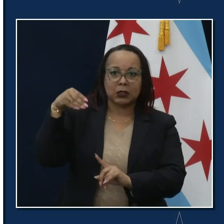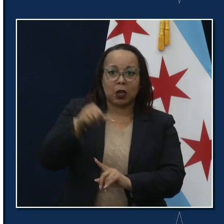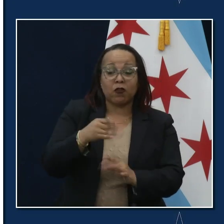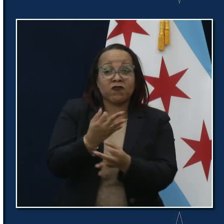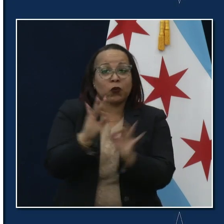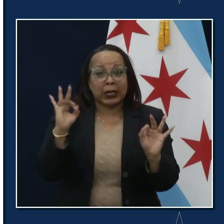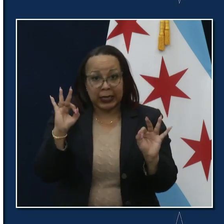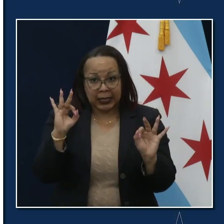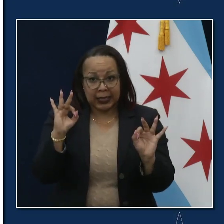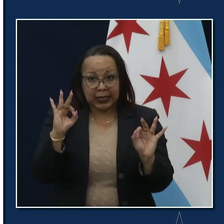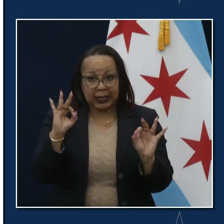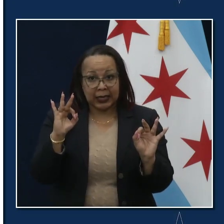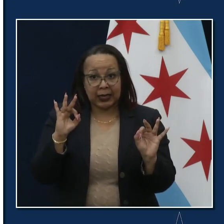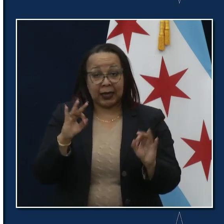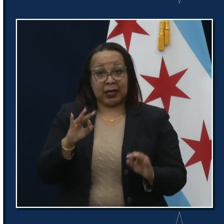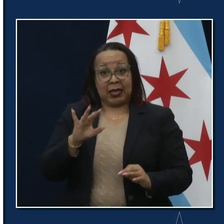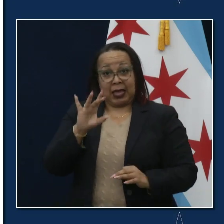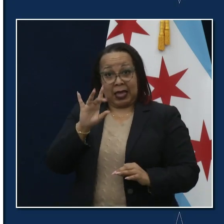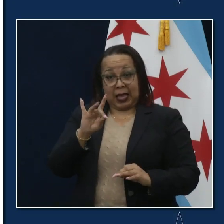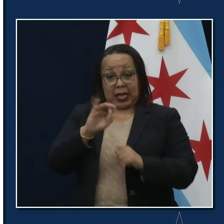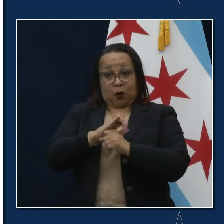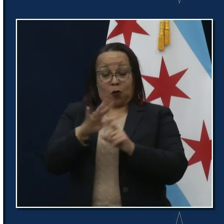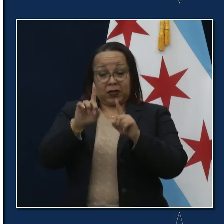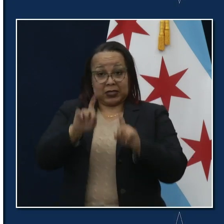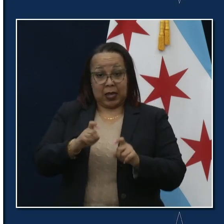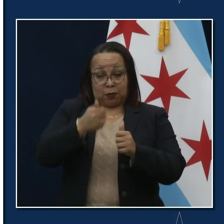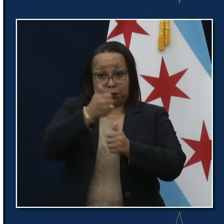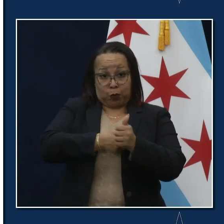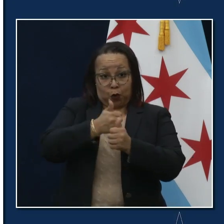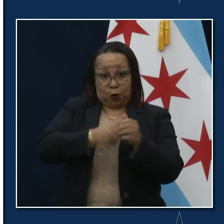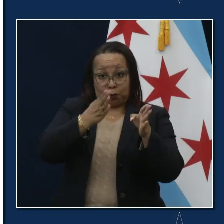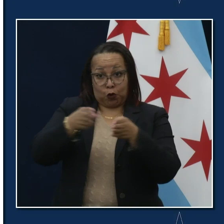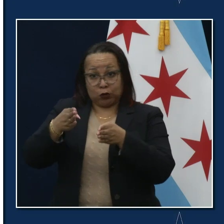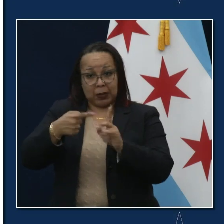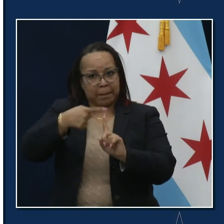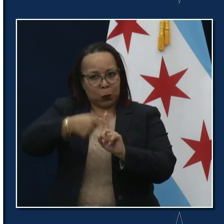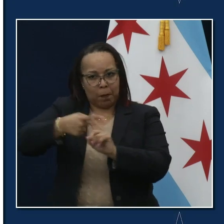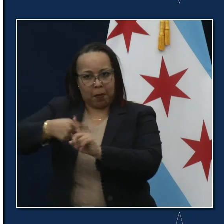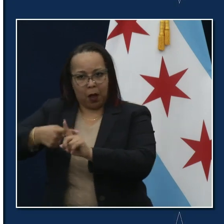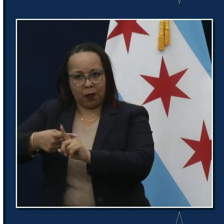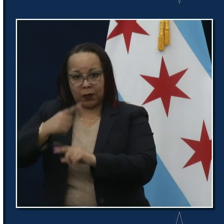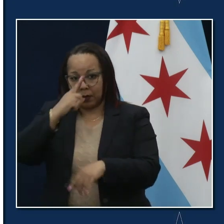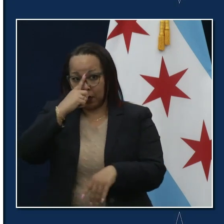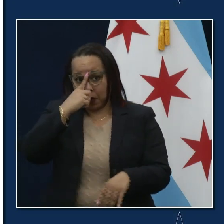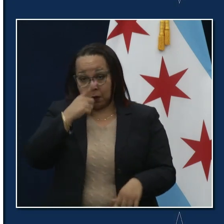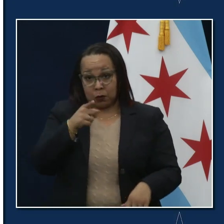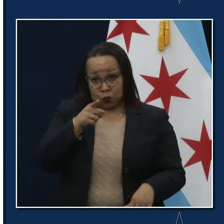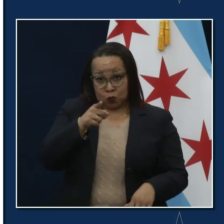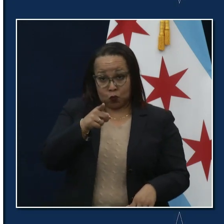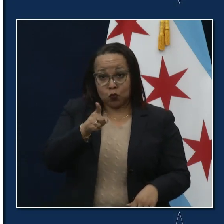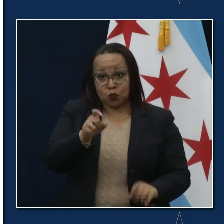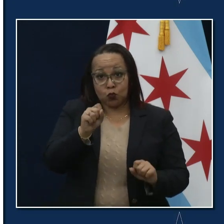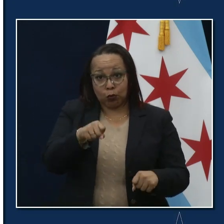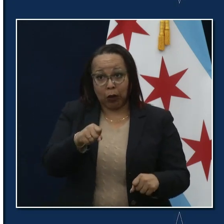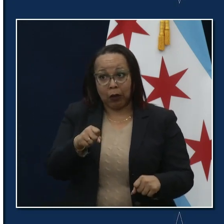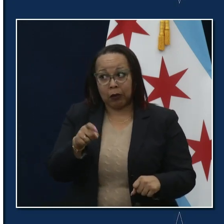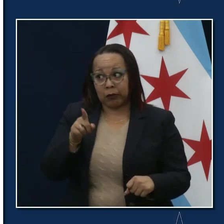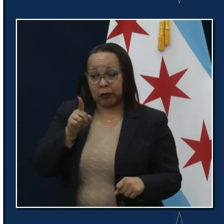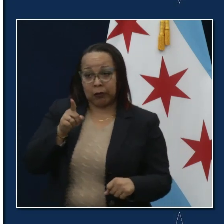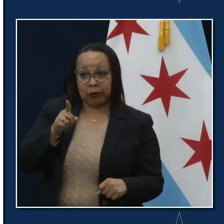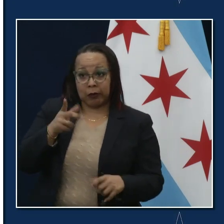of charge 8 COVID tests per individual per month. So you are able to get